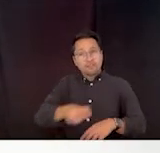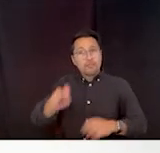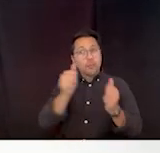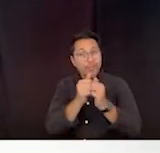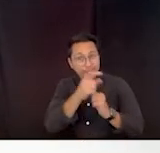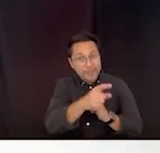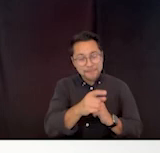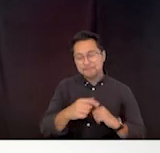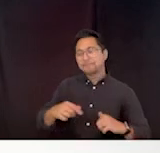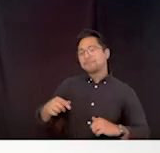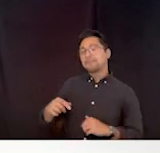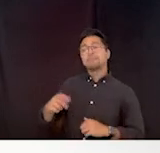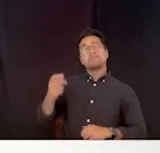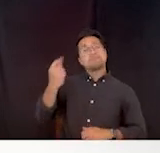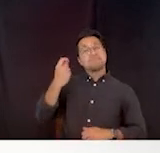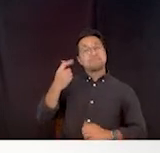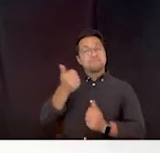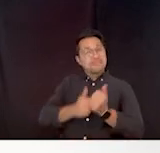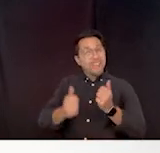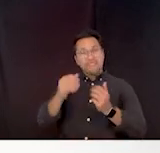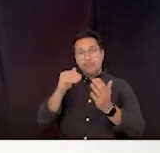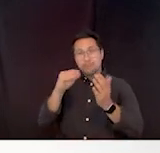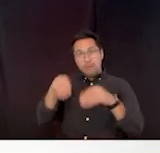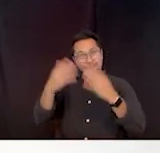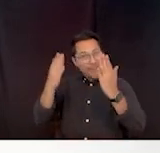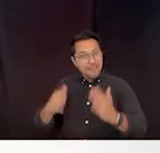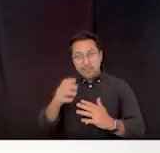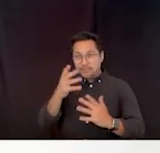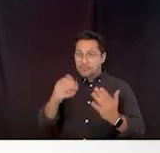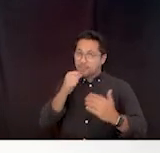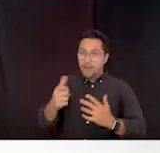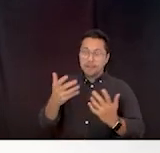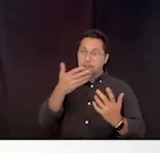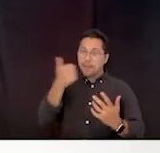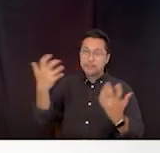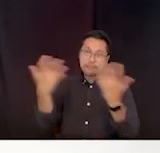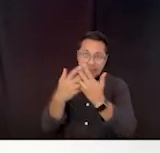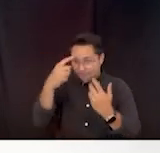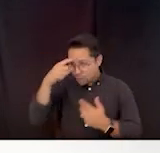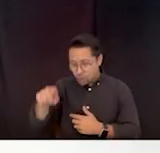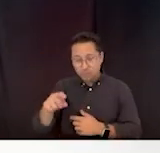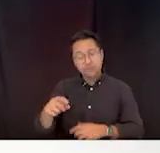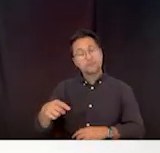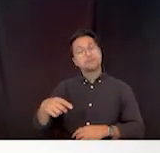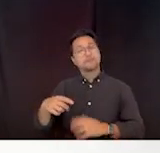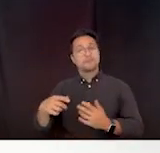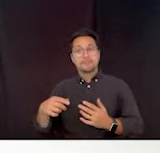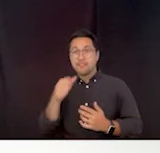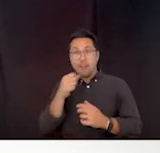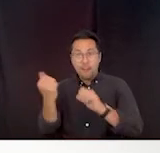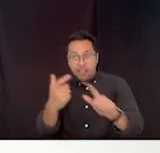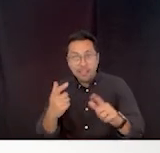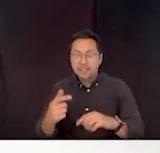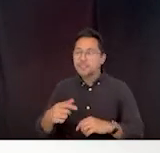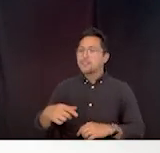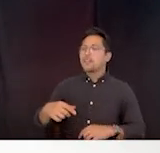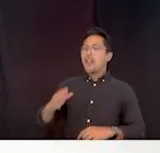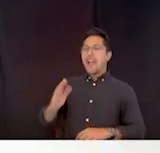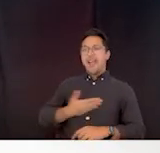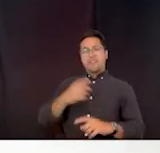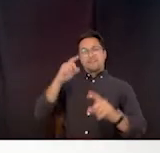like Amy said, every provider is not the provider for you. For us, we look at, a philosophy